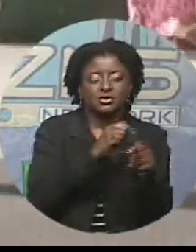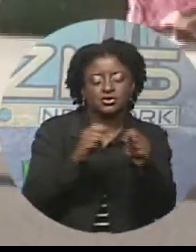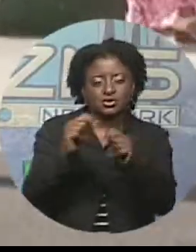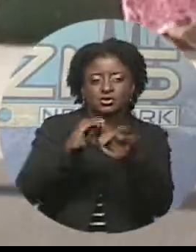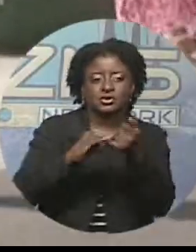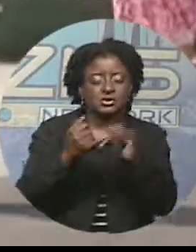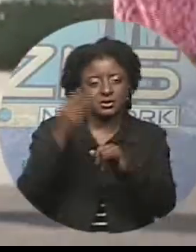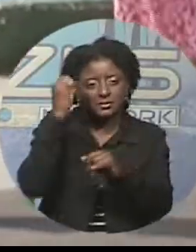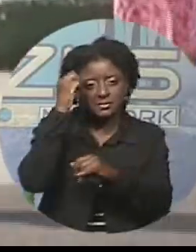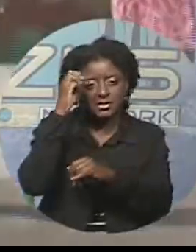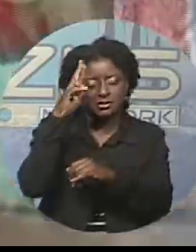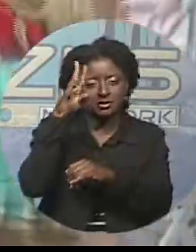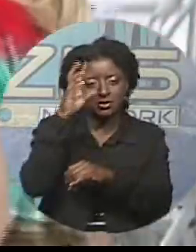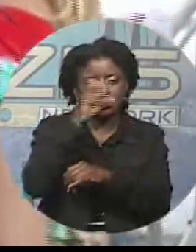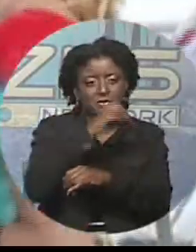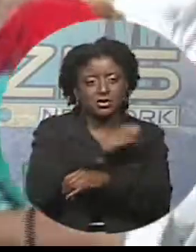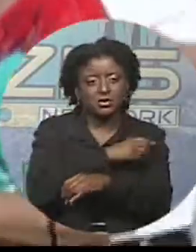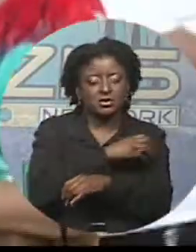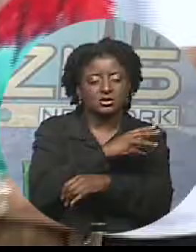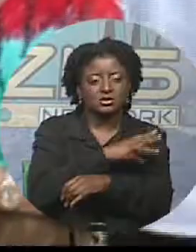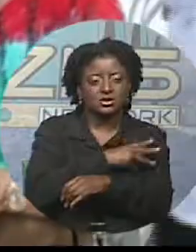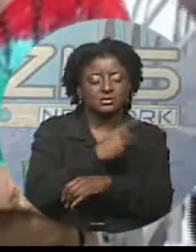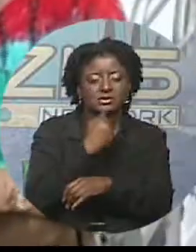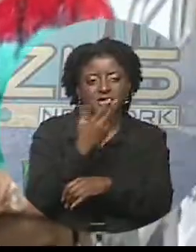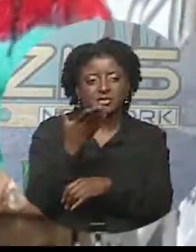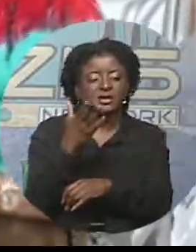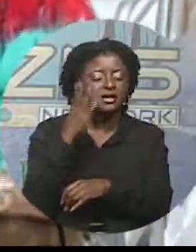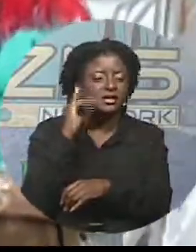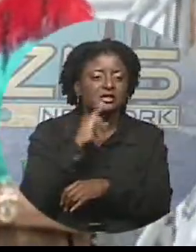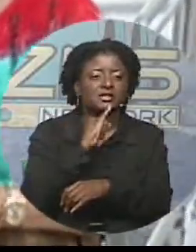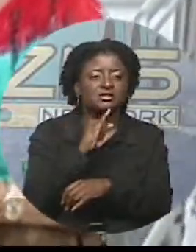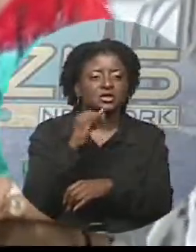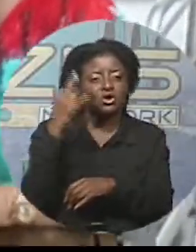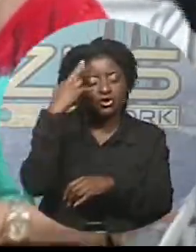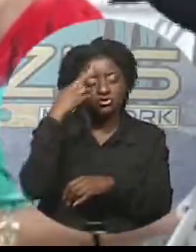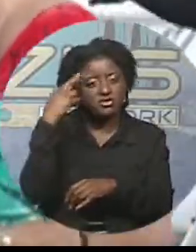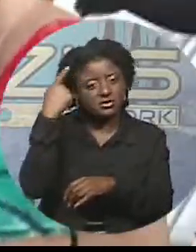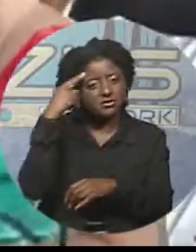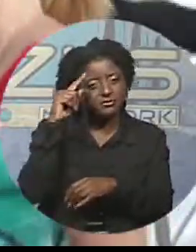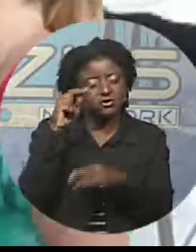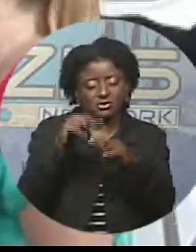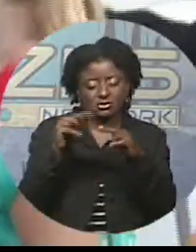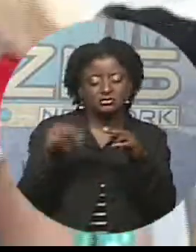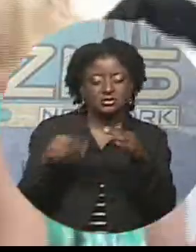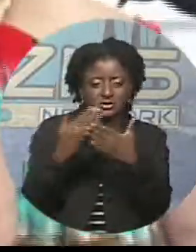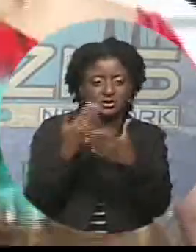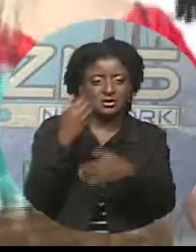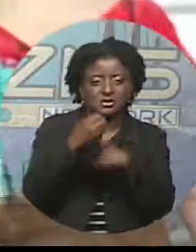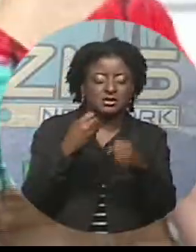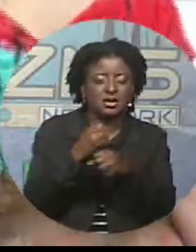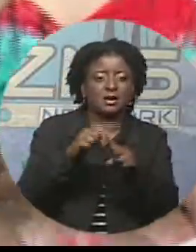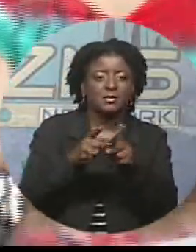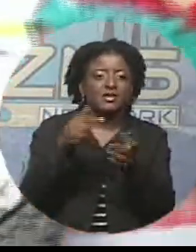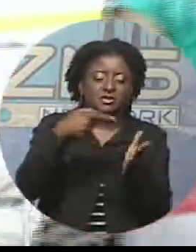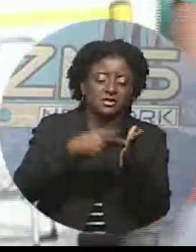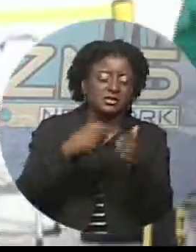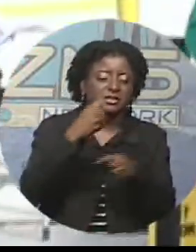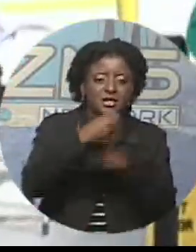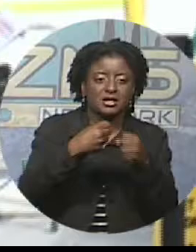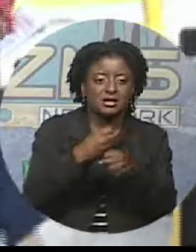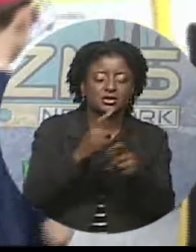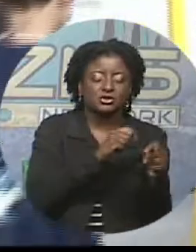the Honorable Obie Wilchcombe, says there is a reason for this fall off. But this year, he predicts tourism numbers will be on the